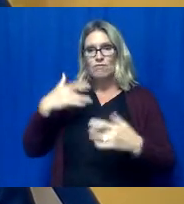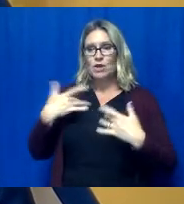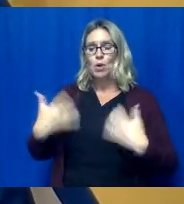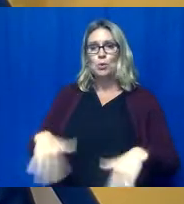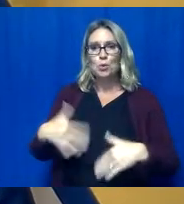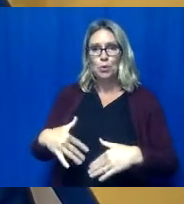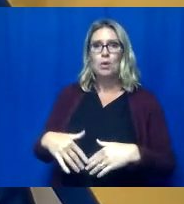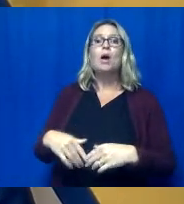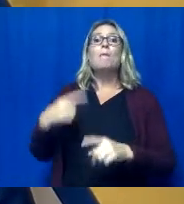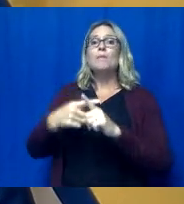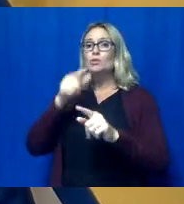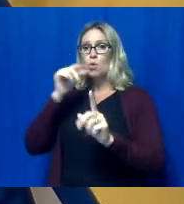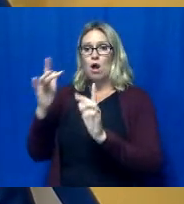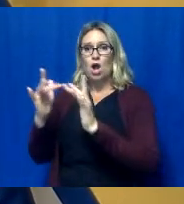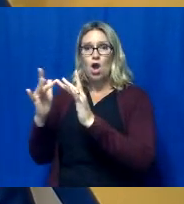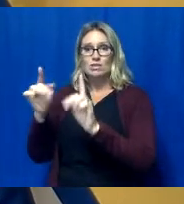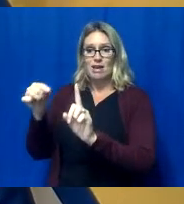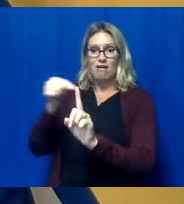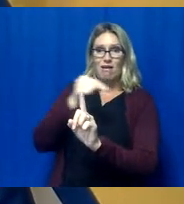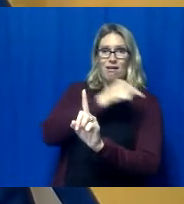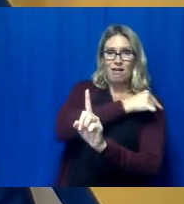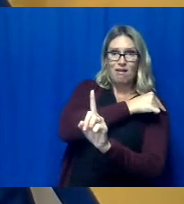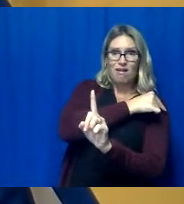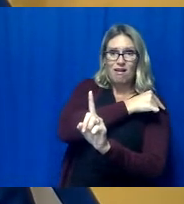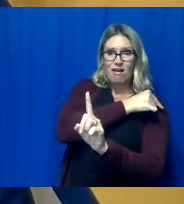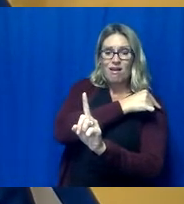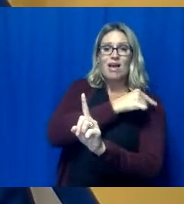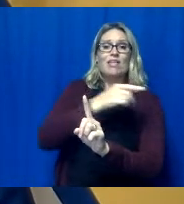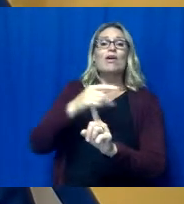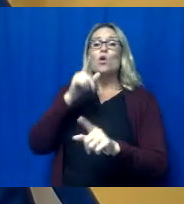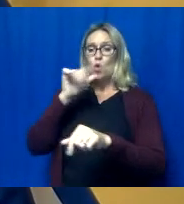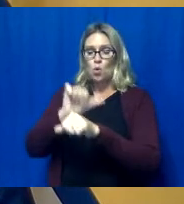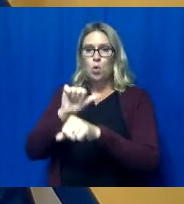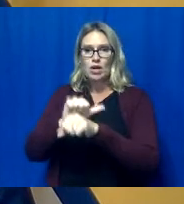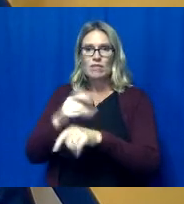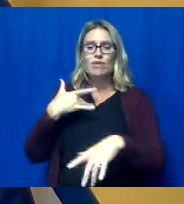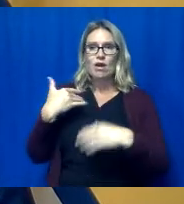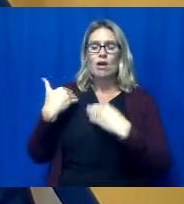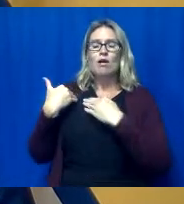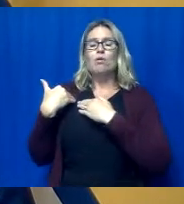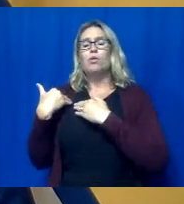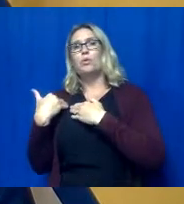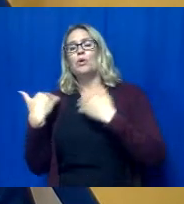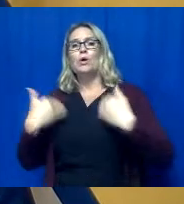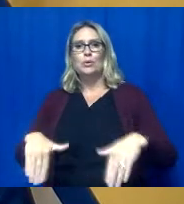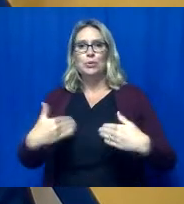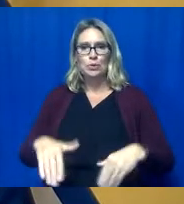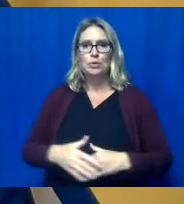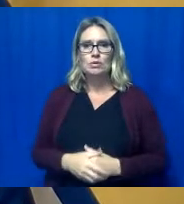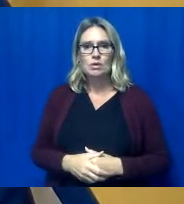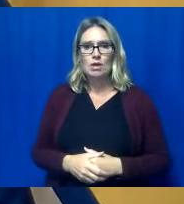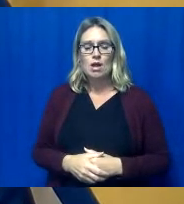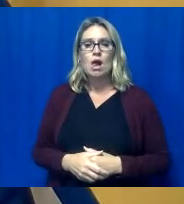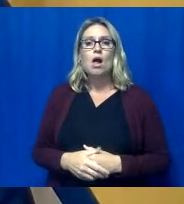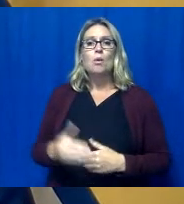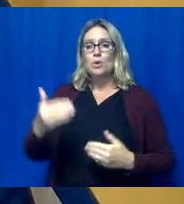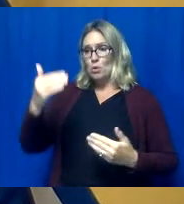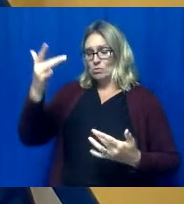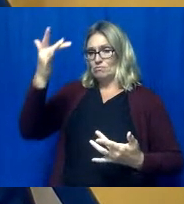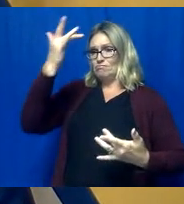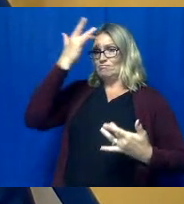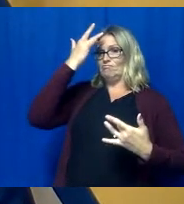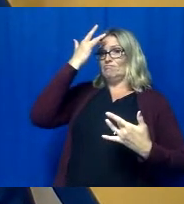tracers and other public health employees. We know that the likelihood of becoming severely ill from